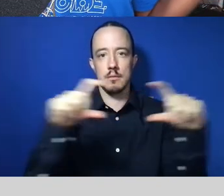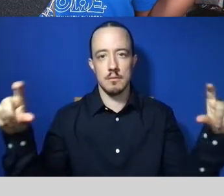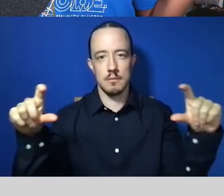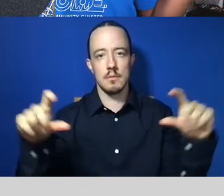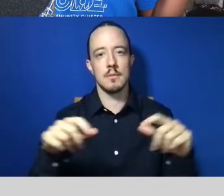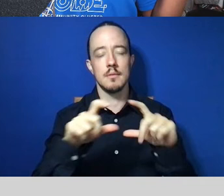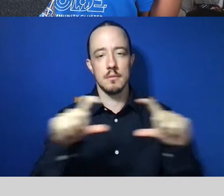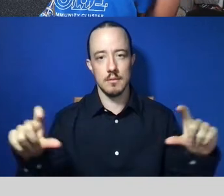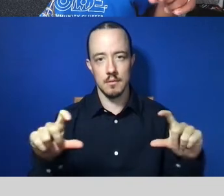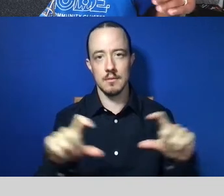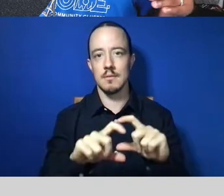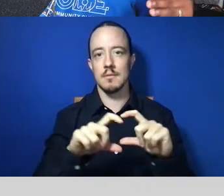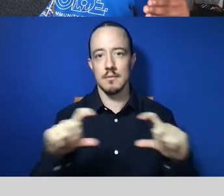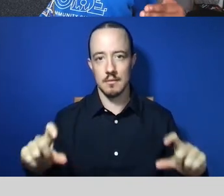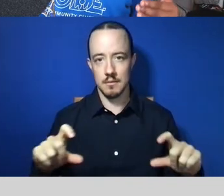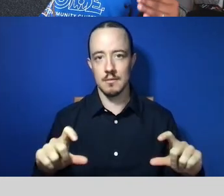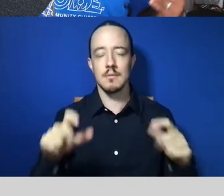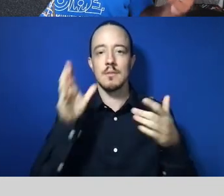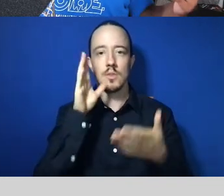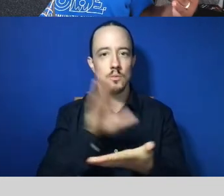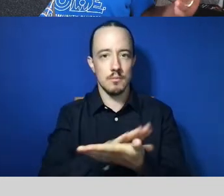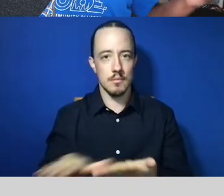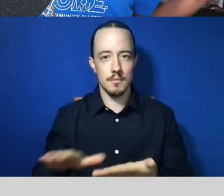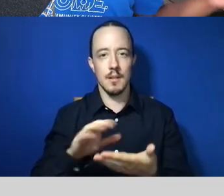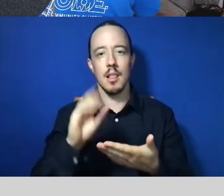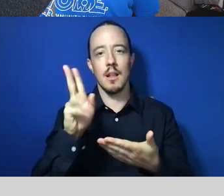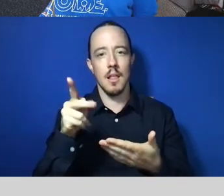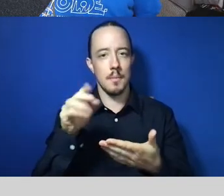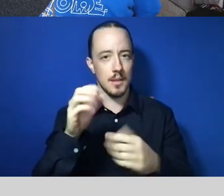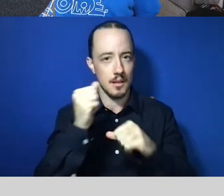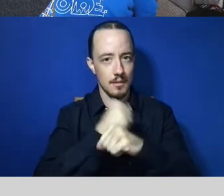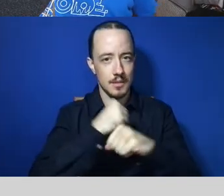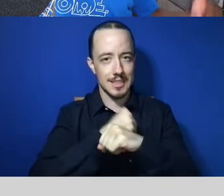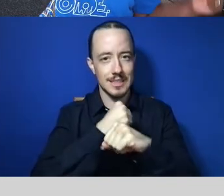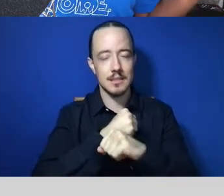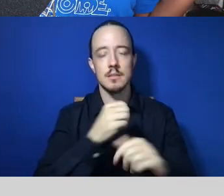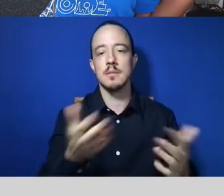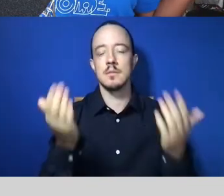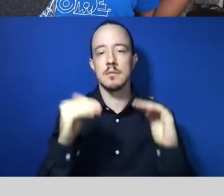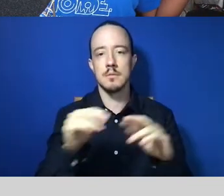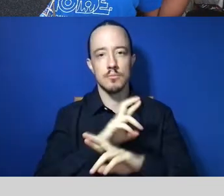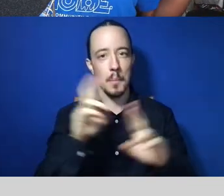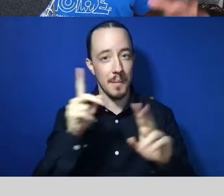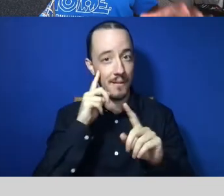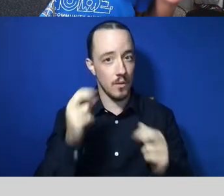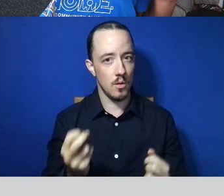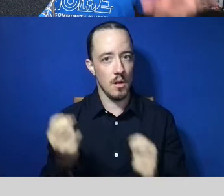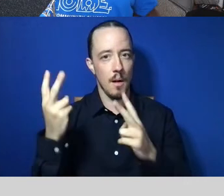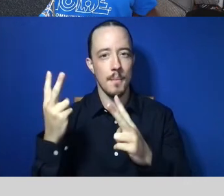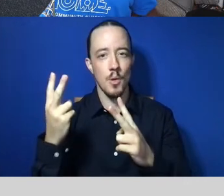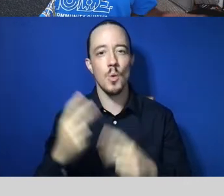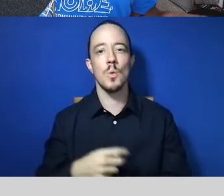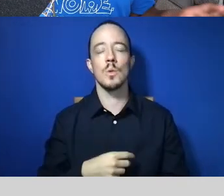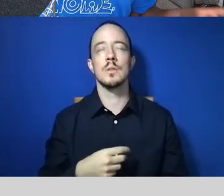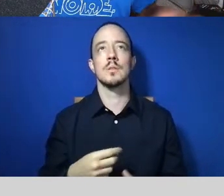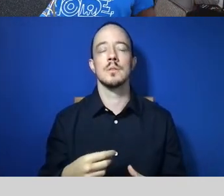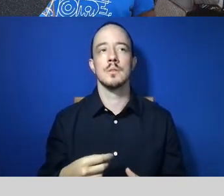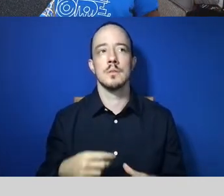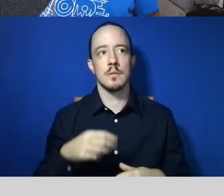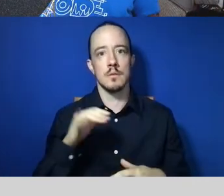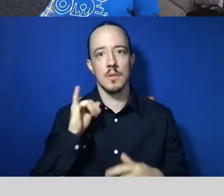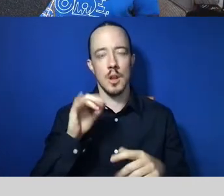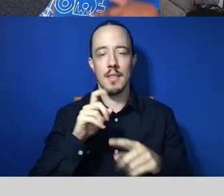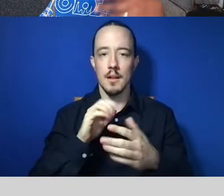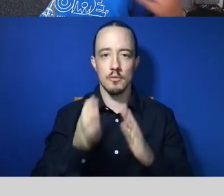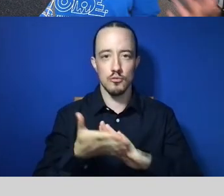those rows to sanitize the data, get it prepared to be